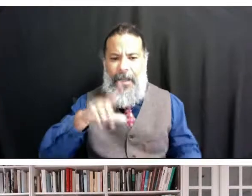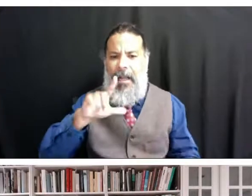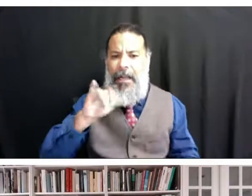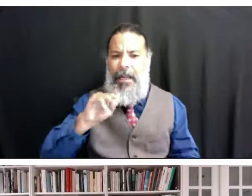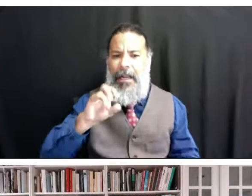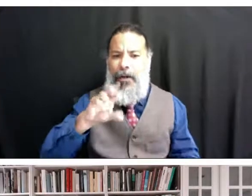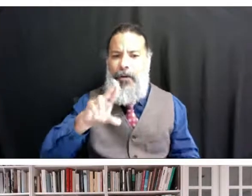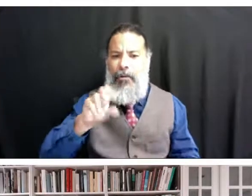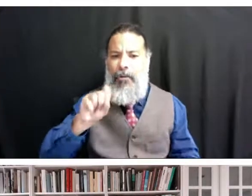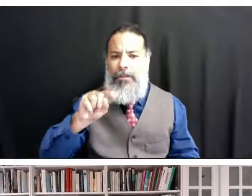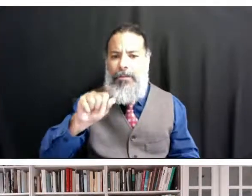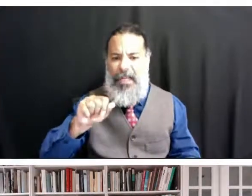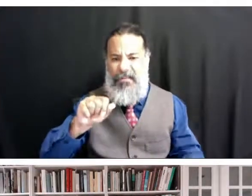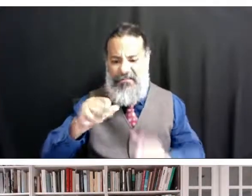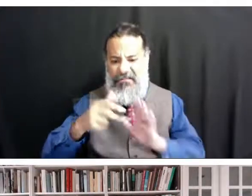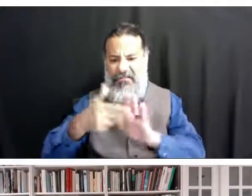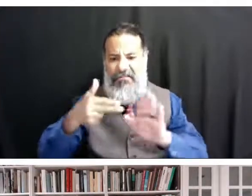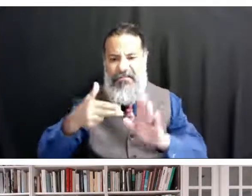the bottom.